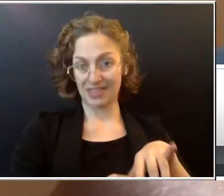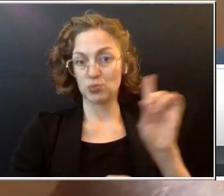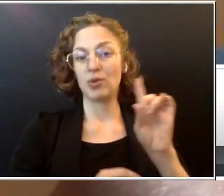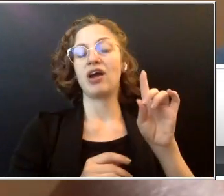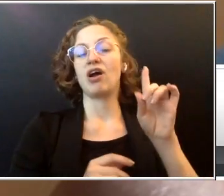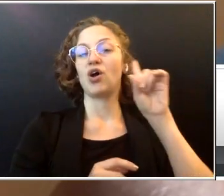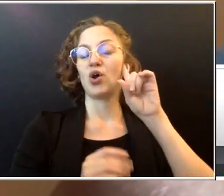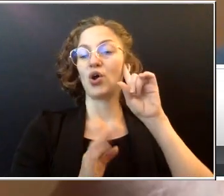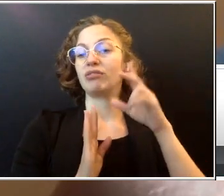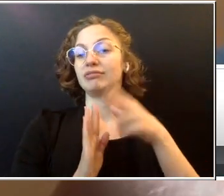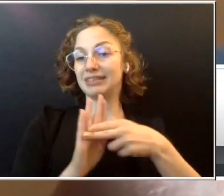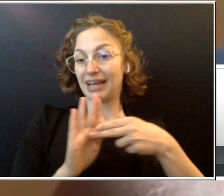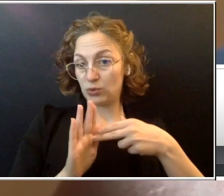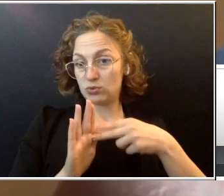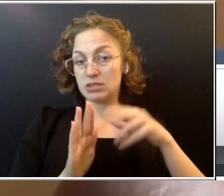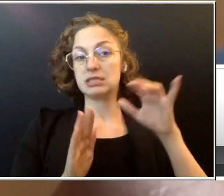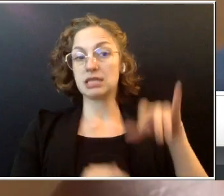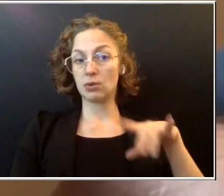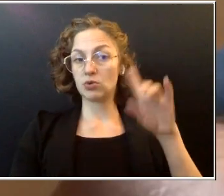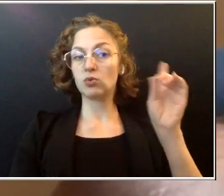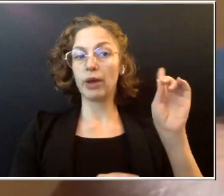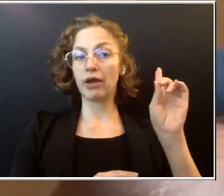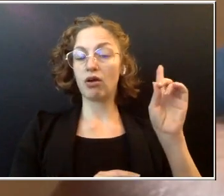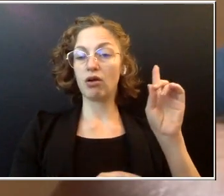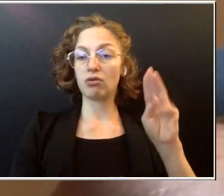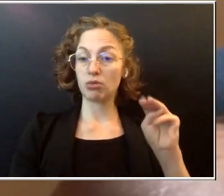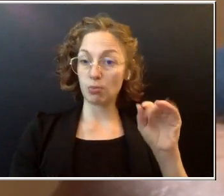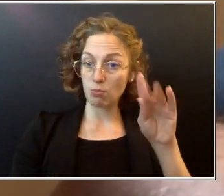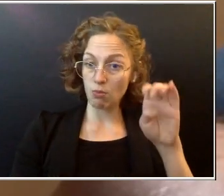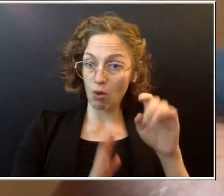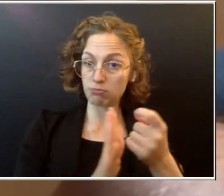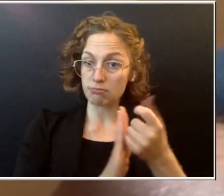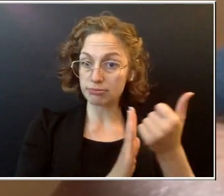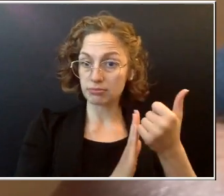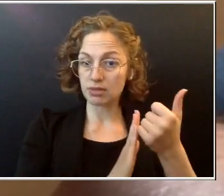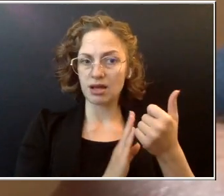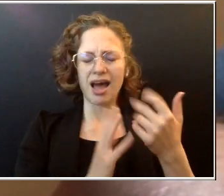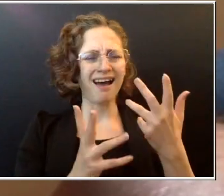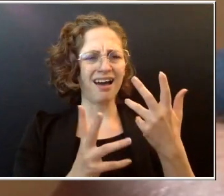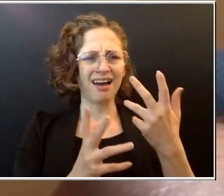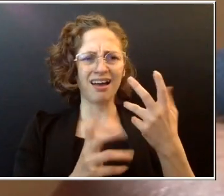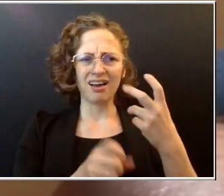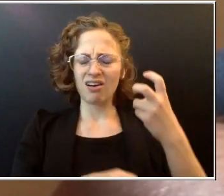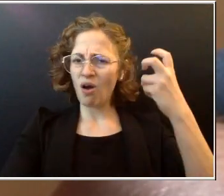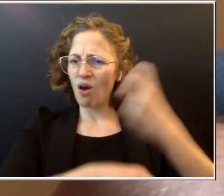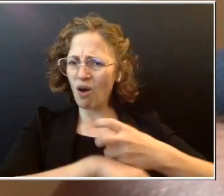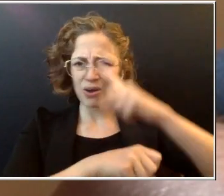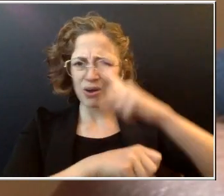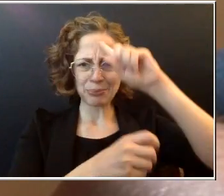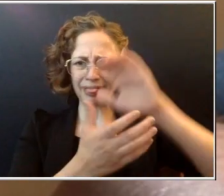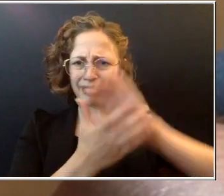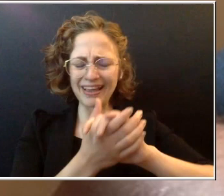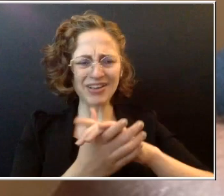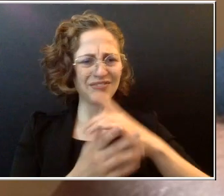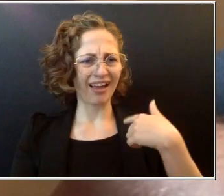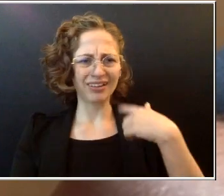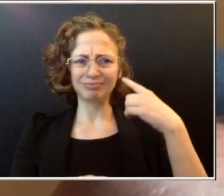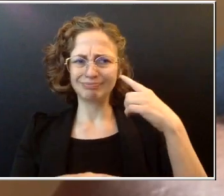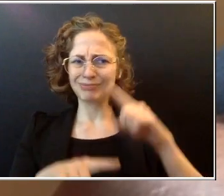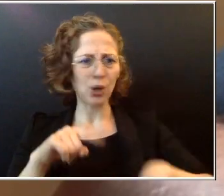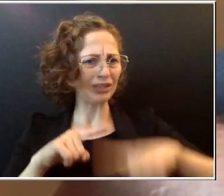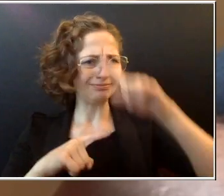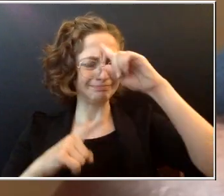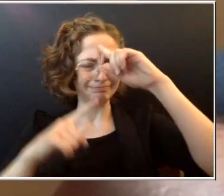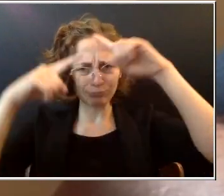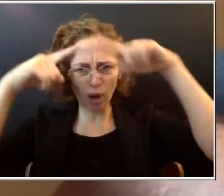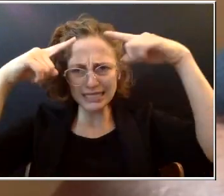surgery done and everything. And it was just so hard to believe that I couldn't really process it. The doctor came in, and just